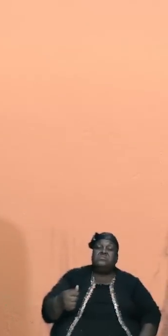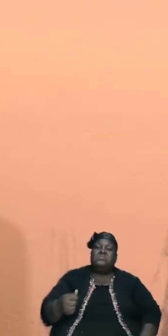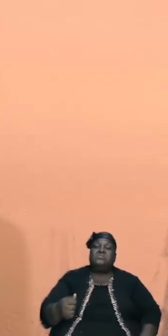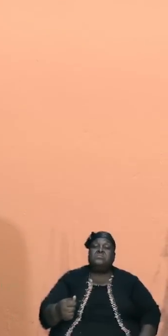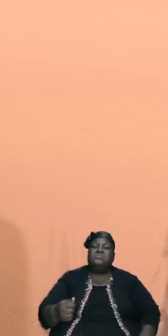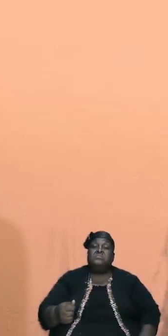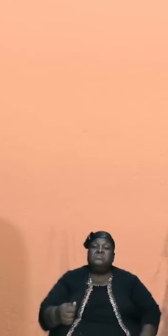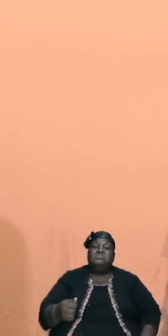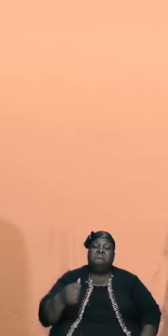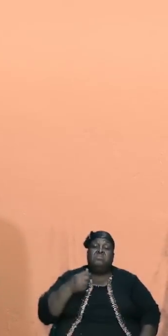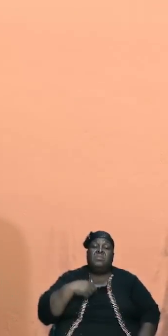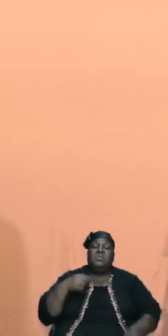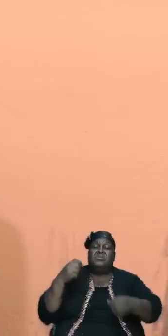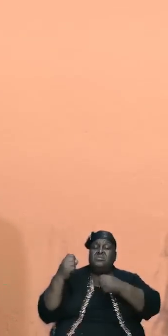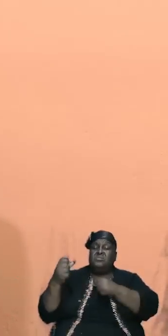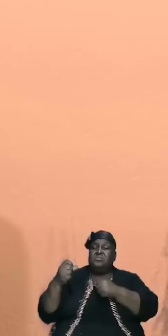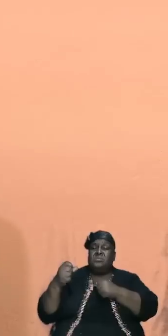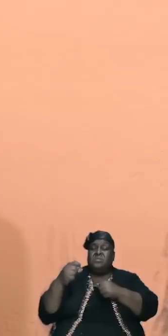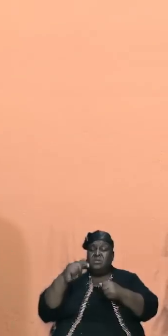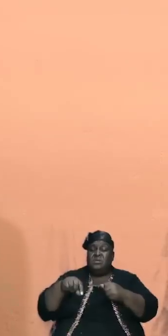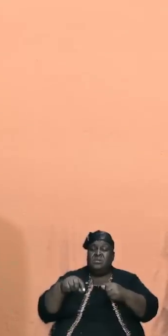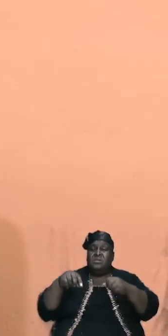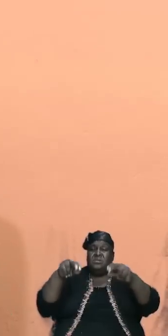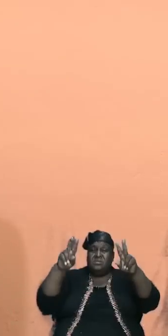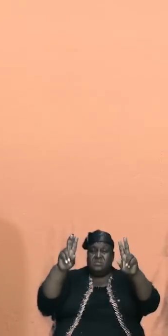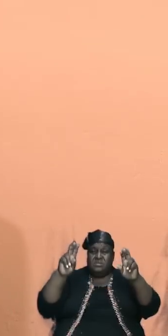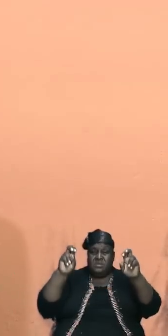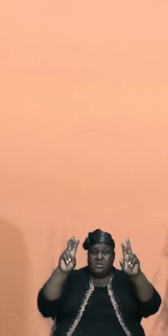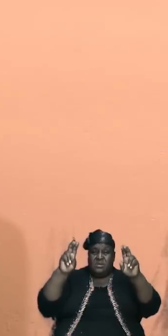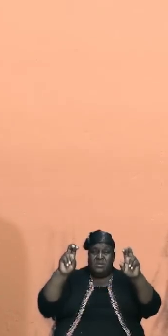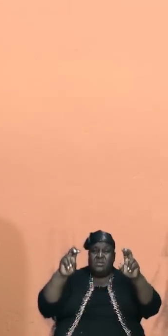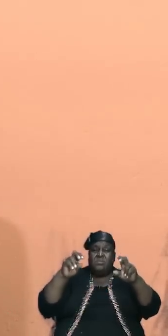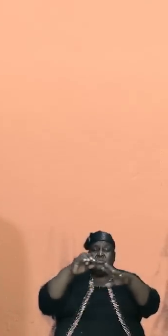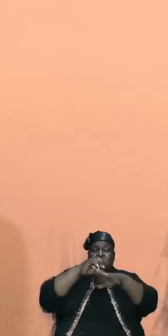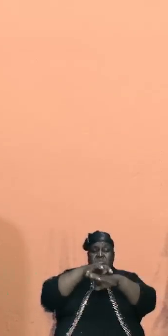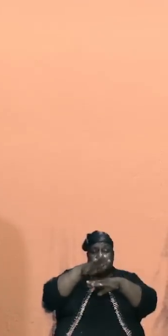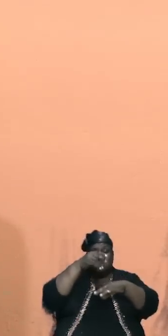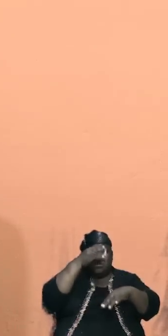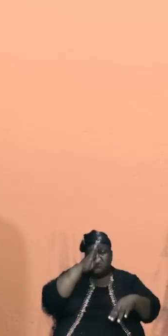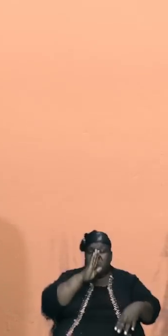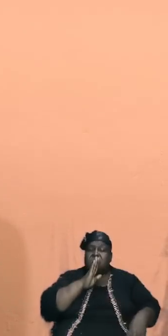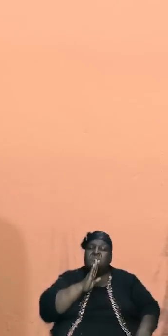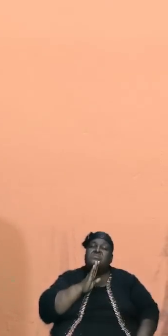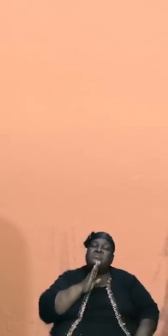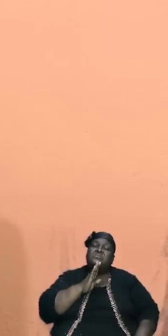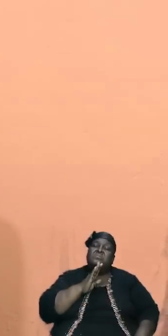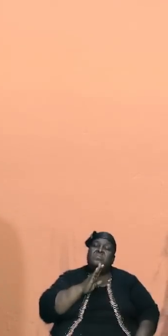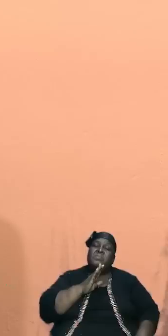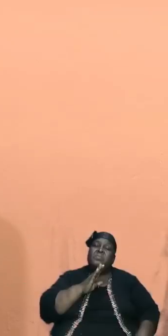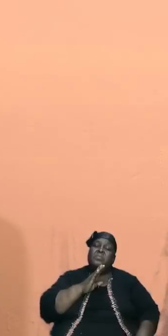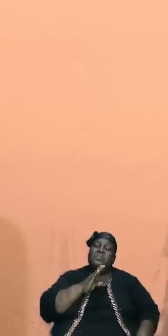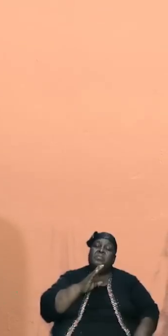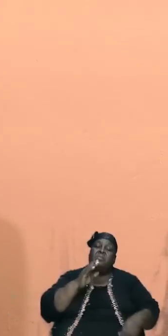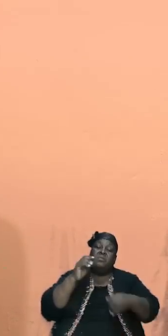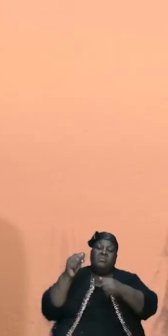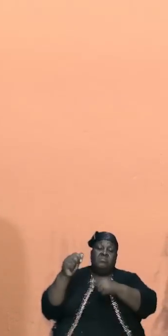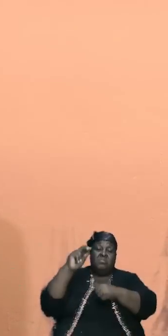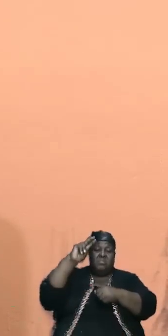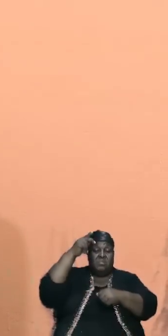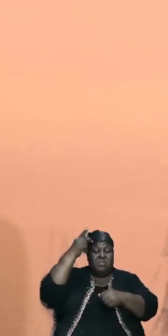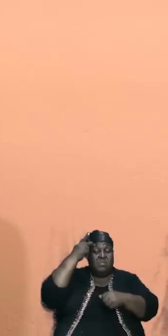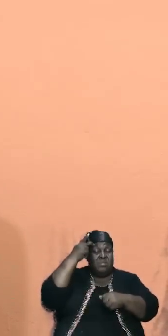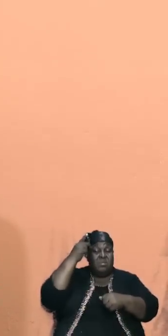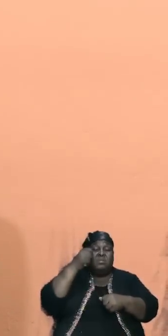I strongly believe that this theme that Bishop came with was sent from God. The Apostle Paul said, the Spirit speaks